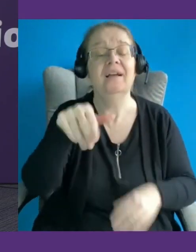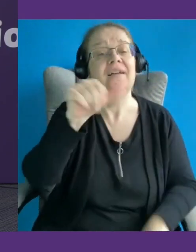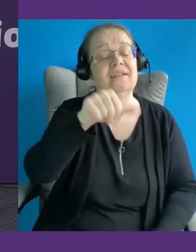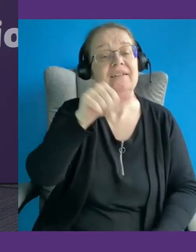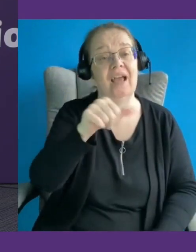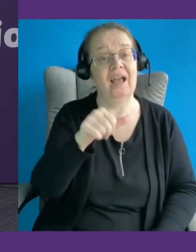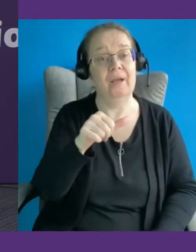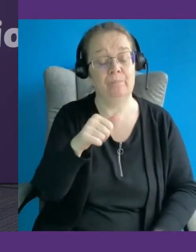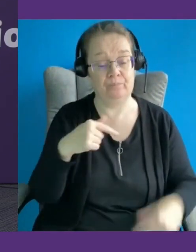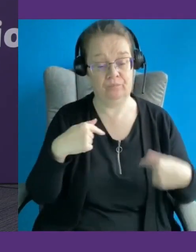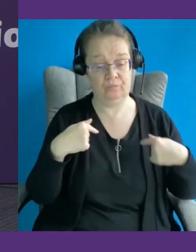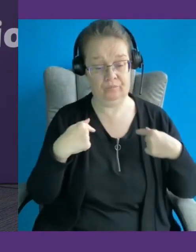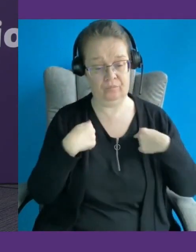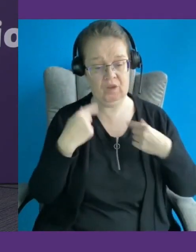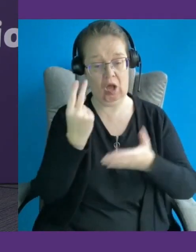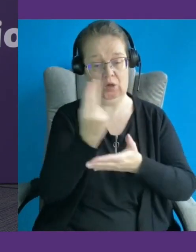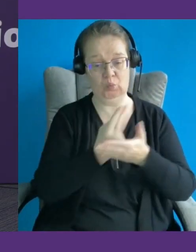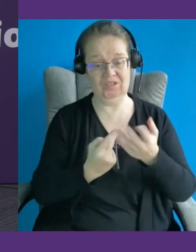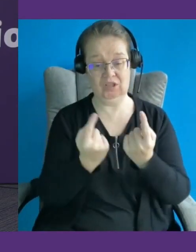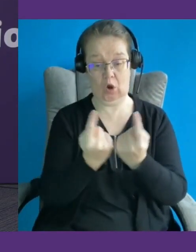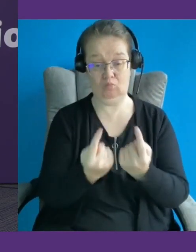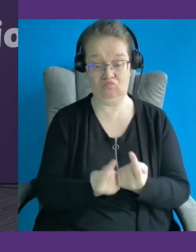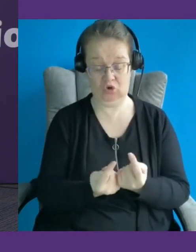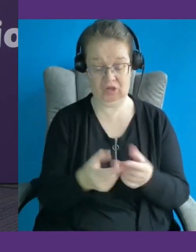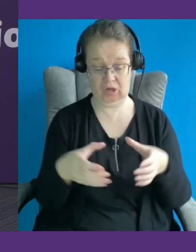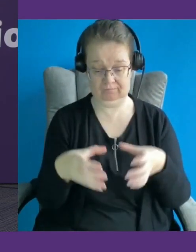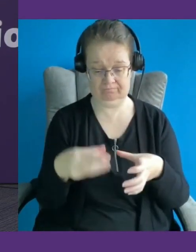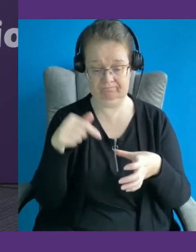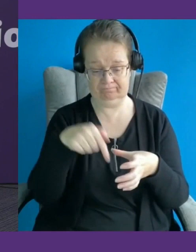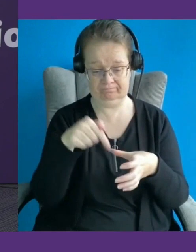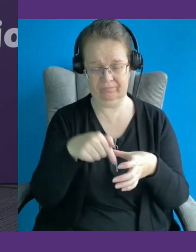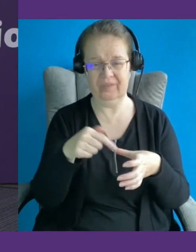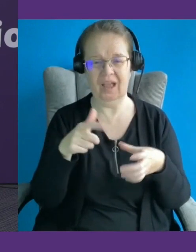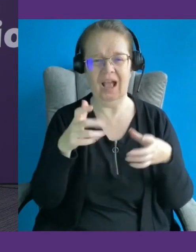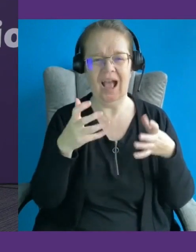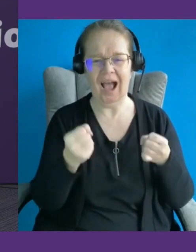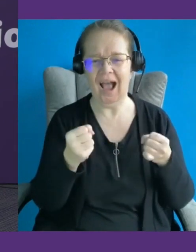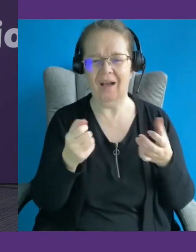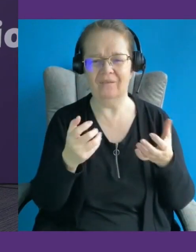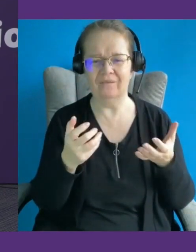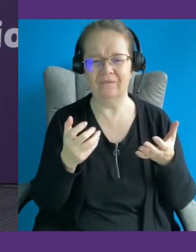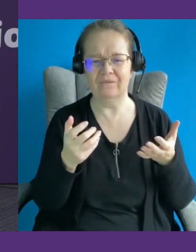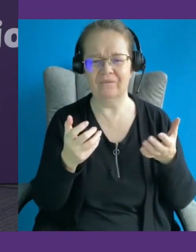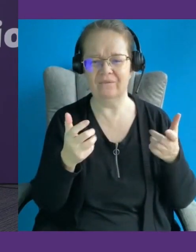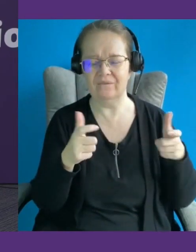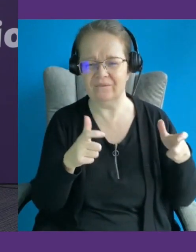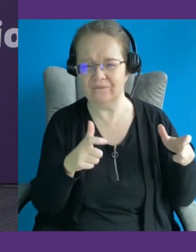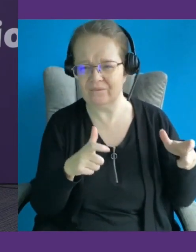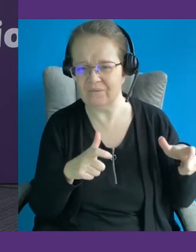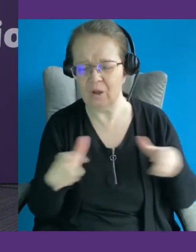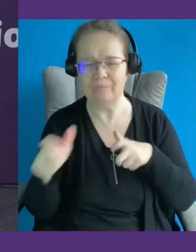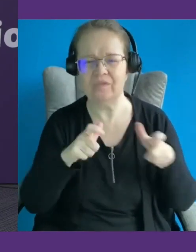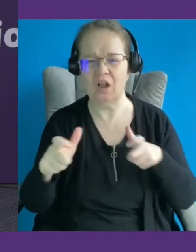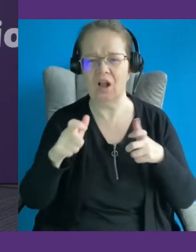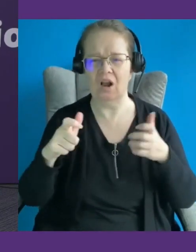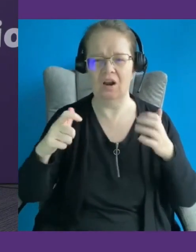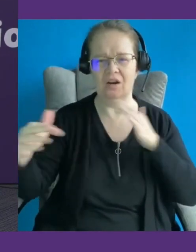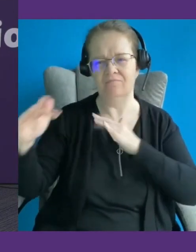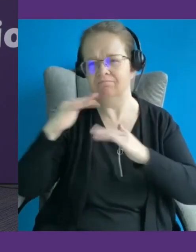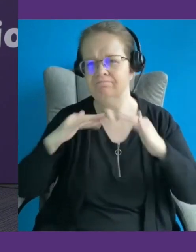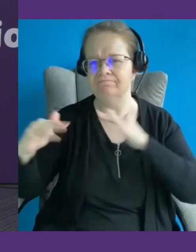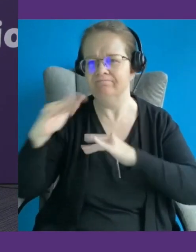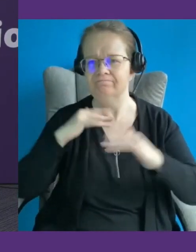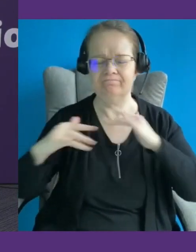the products, there's a constant flow of information and bug reports and all kinds of